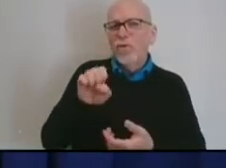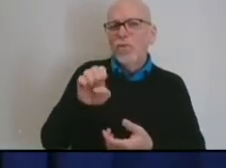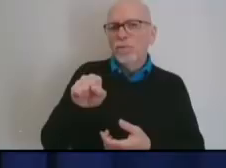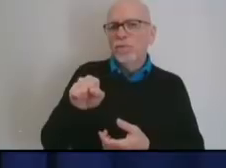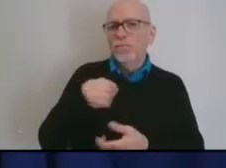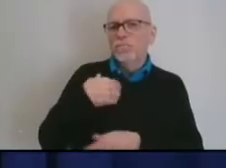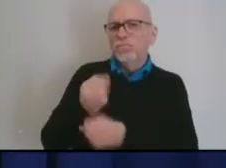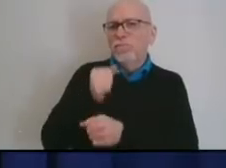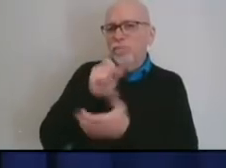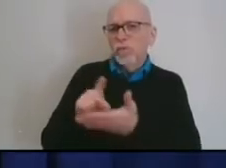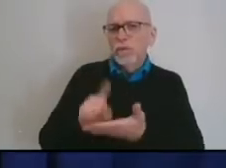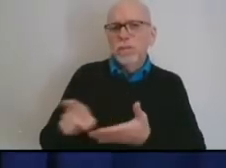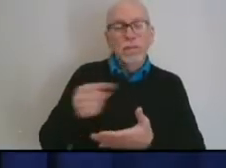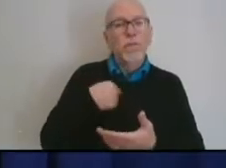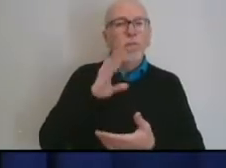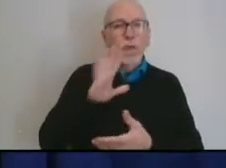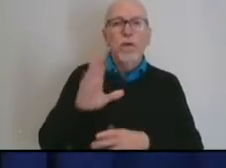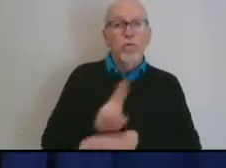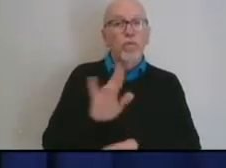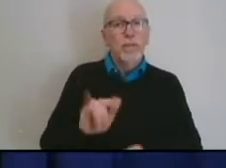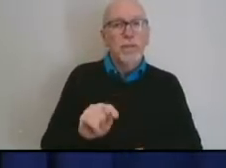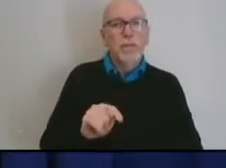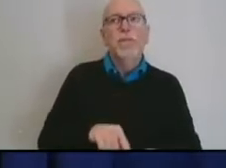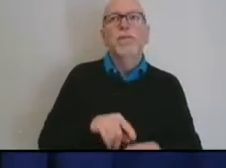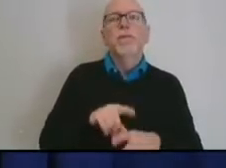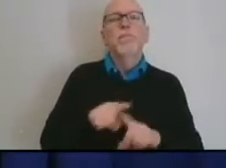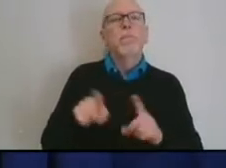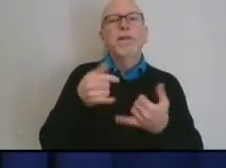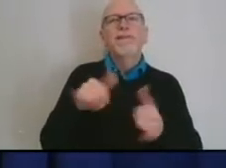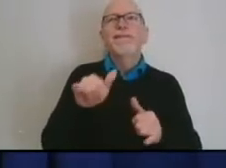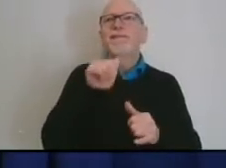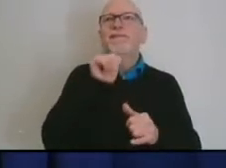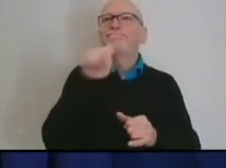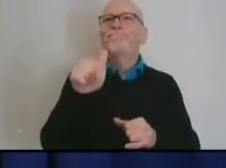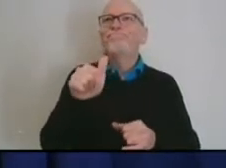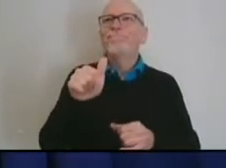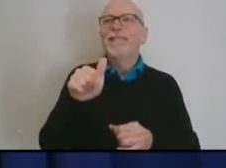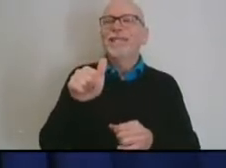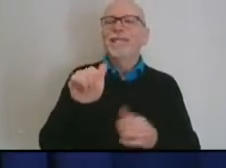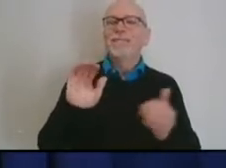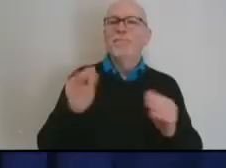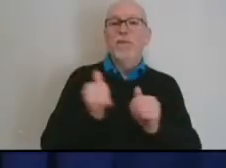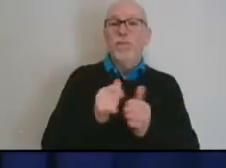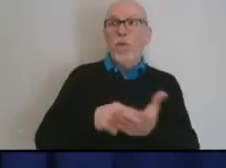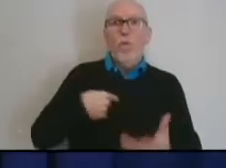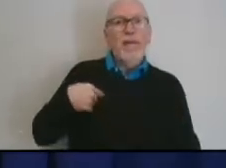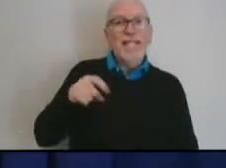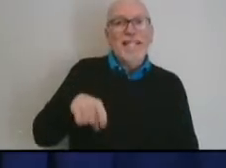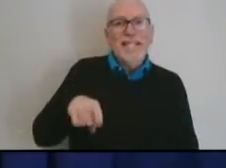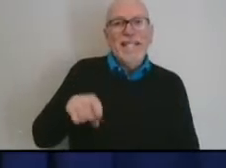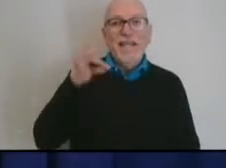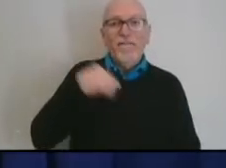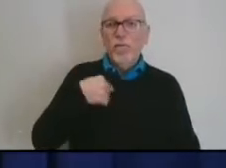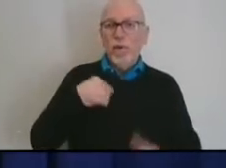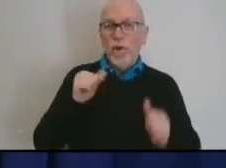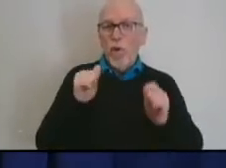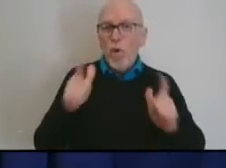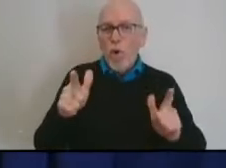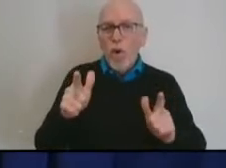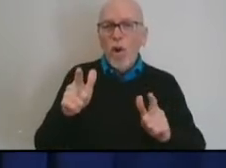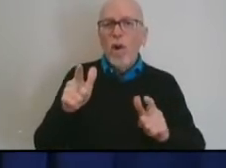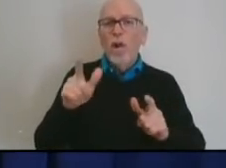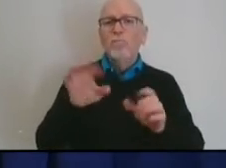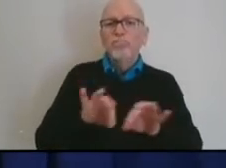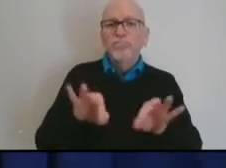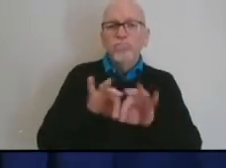good, and we'll make very good use of that. But it still doesn't come close to the amount of vaccine we need if we went to all critical infrastructure workers, for instance, which